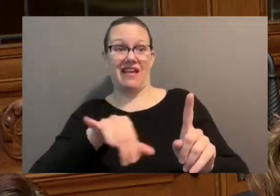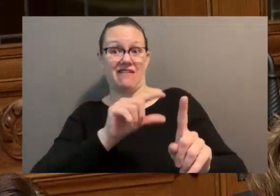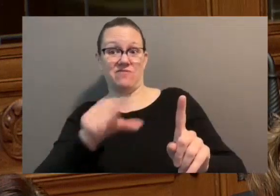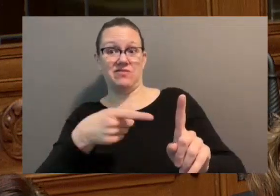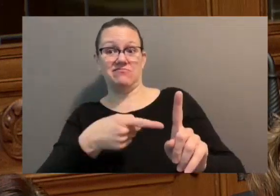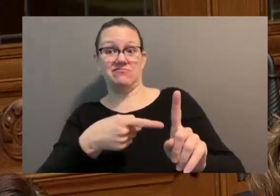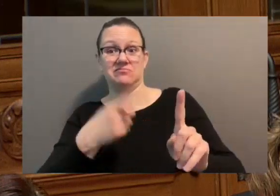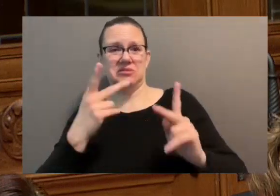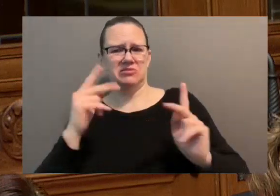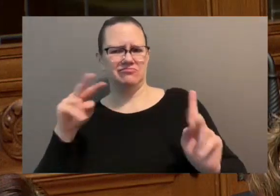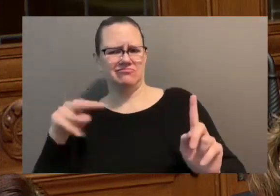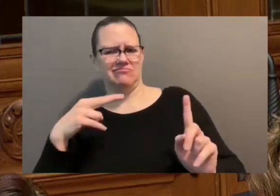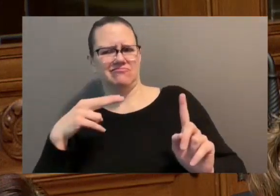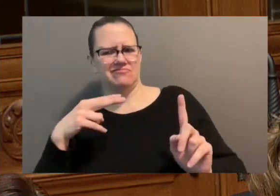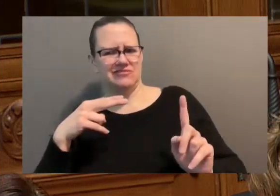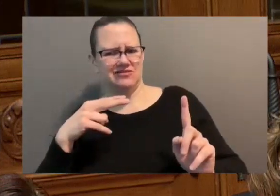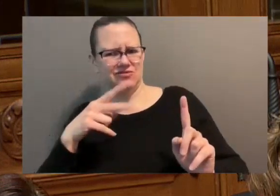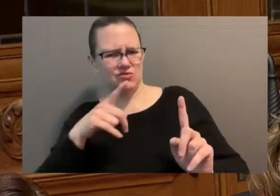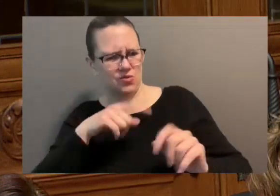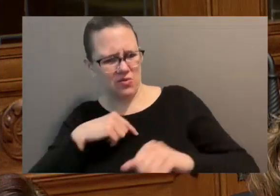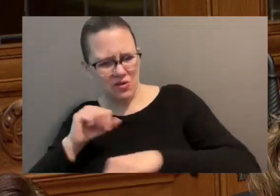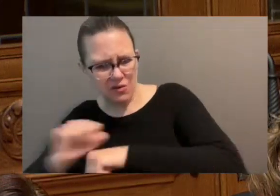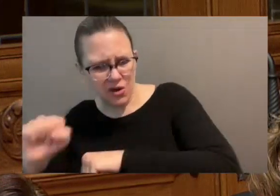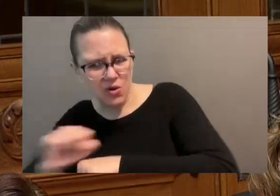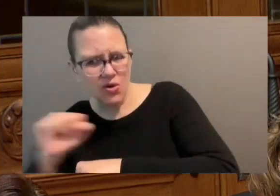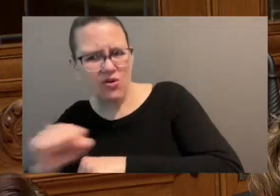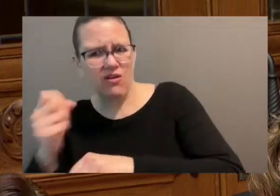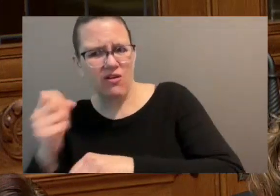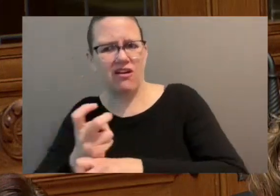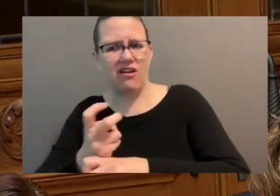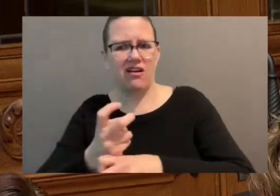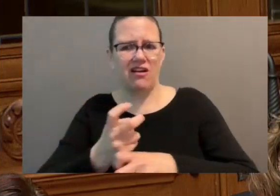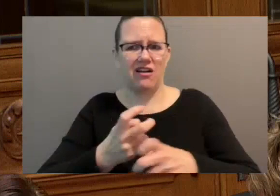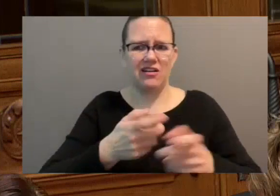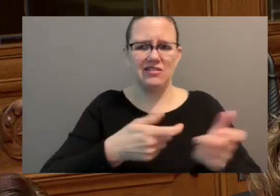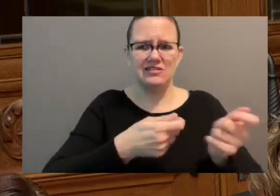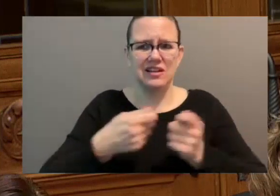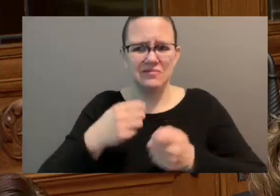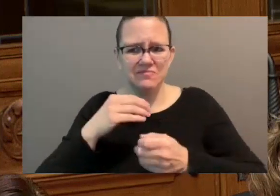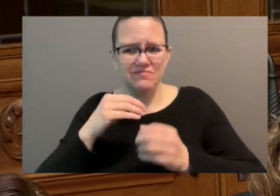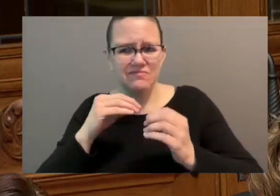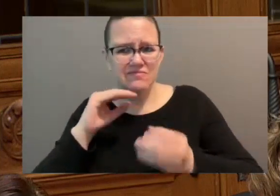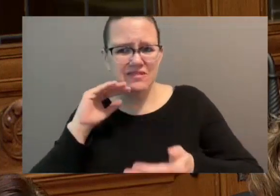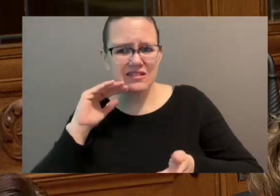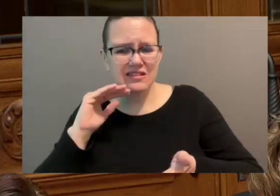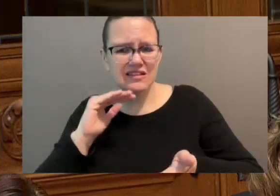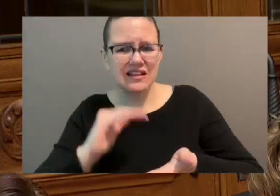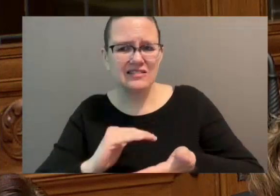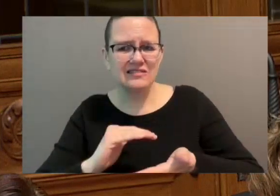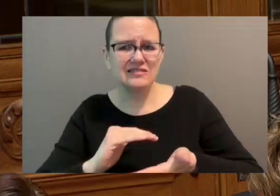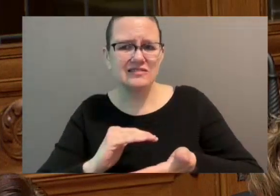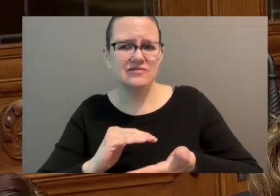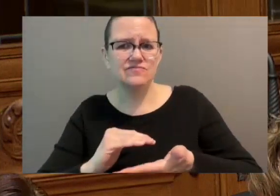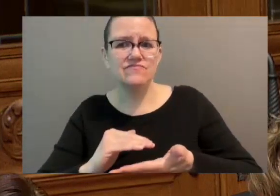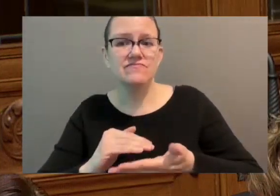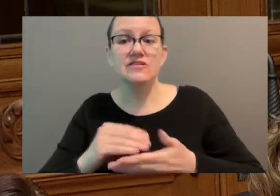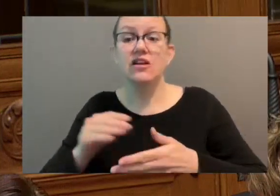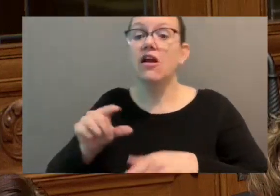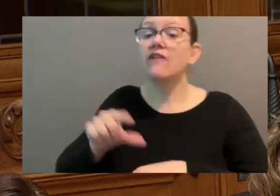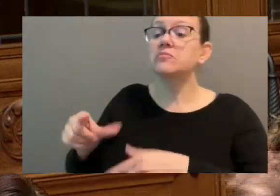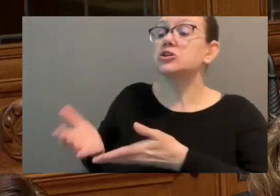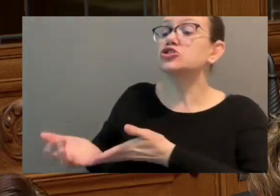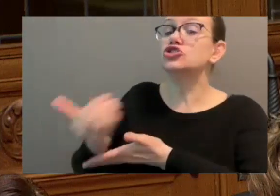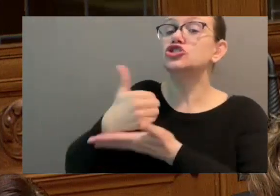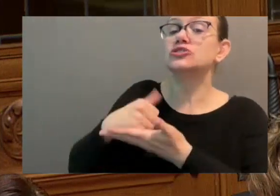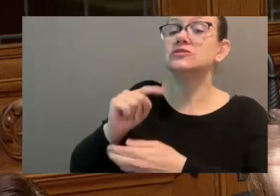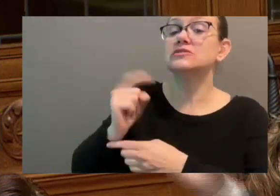consultants pay themselves more and more with your tax money. And we truly live in a bizarre world where